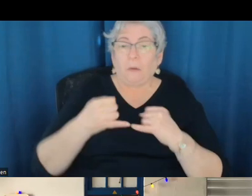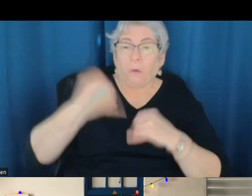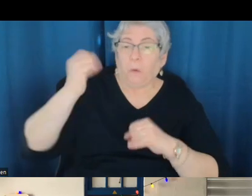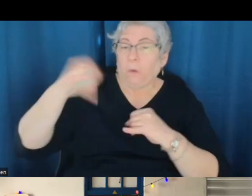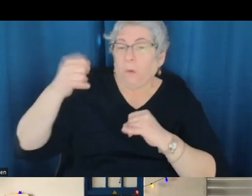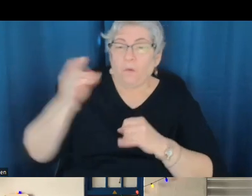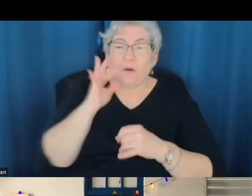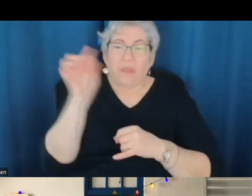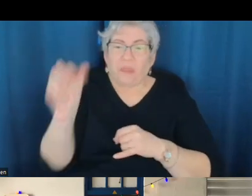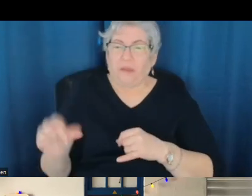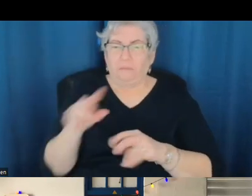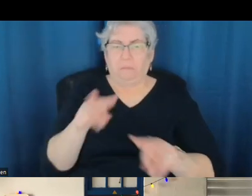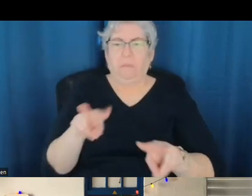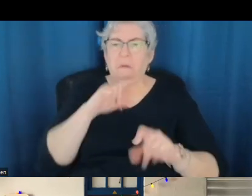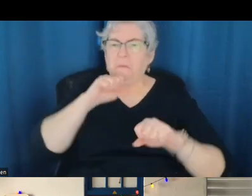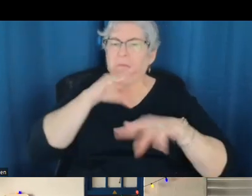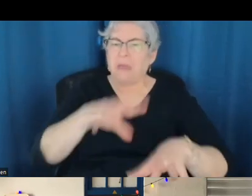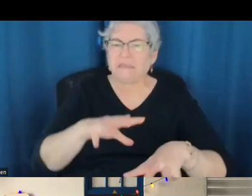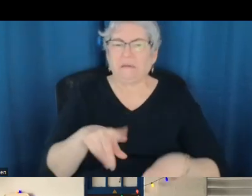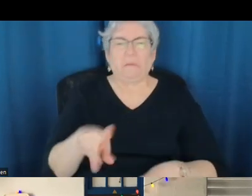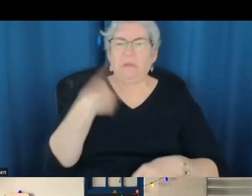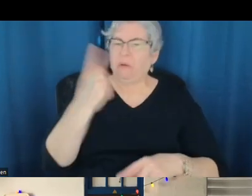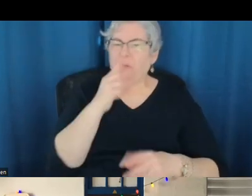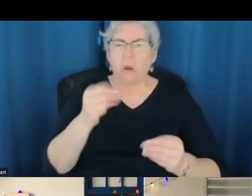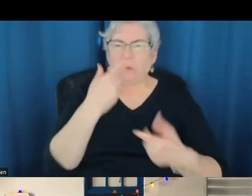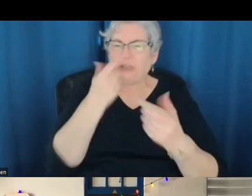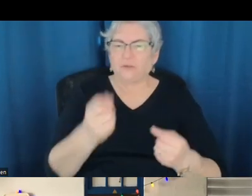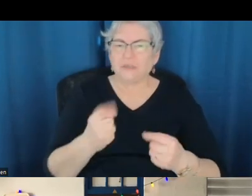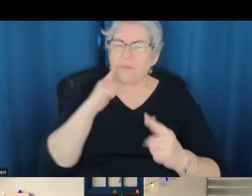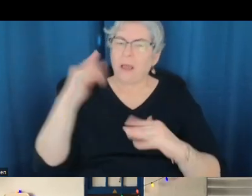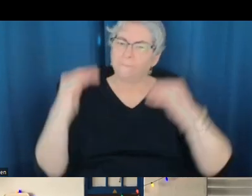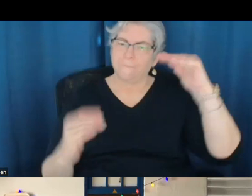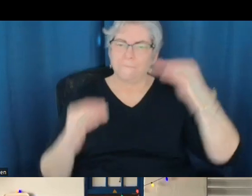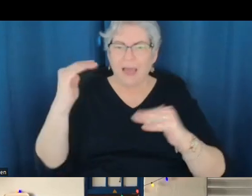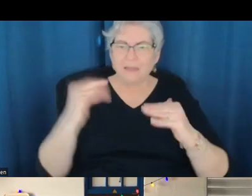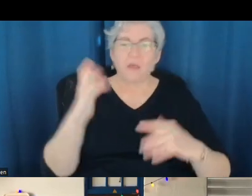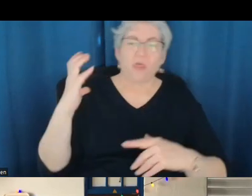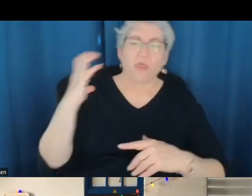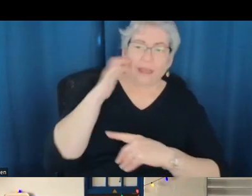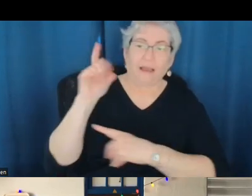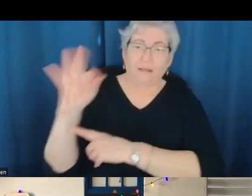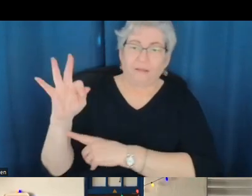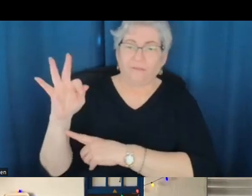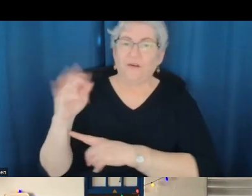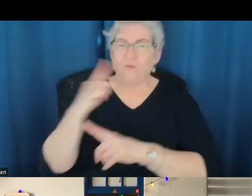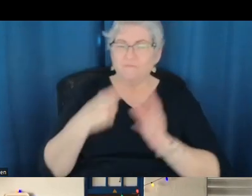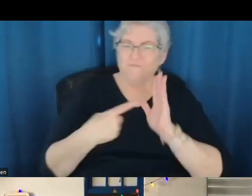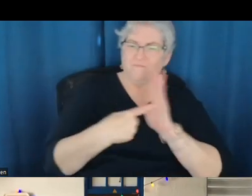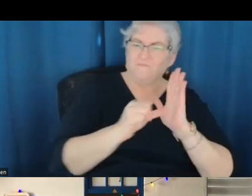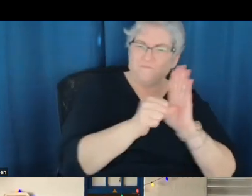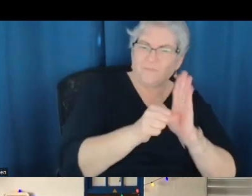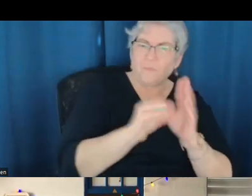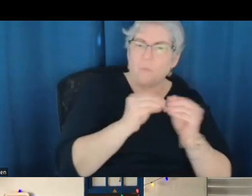foliage can look messy or lack interest. Balance occurs when large leaves punctuate the finer textured